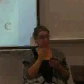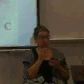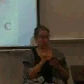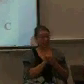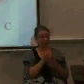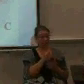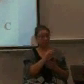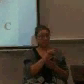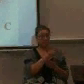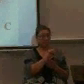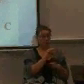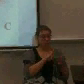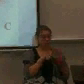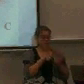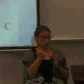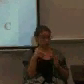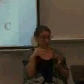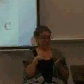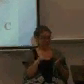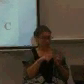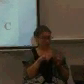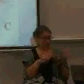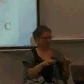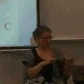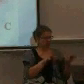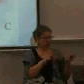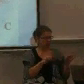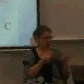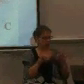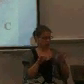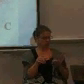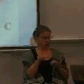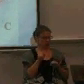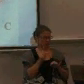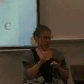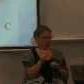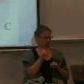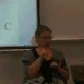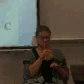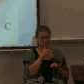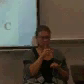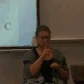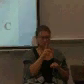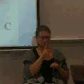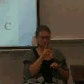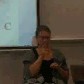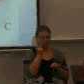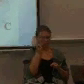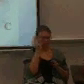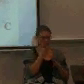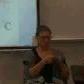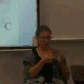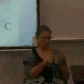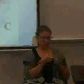been studying that were known, but they're floating around in the lake. They weren't really sure what they were infecting.